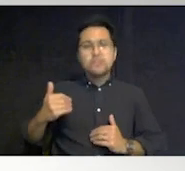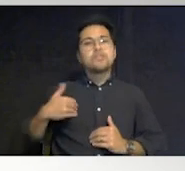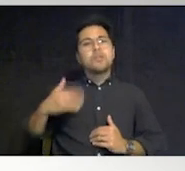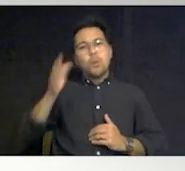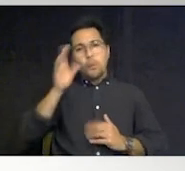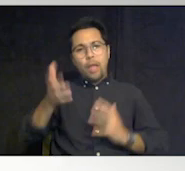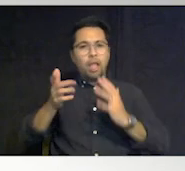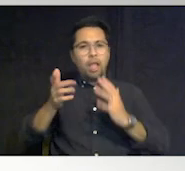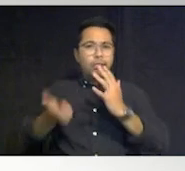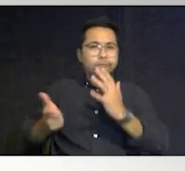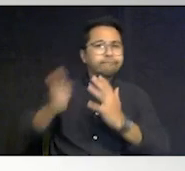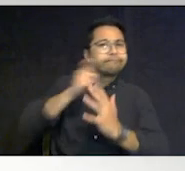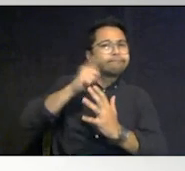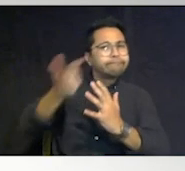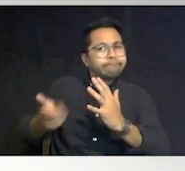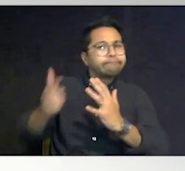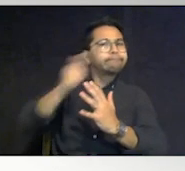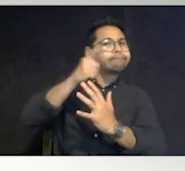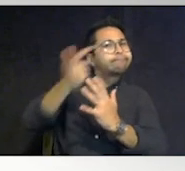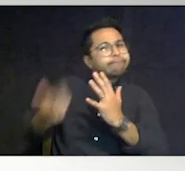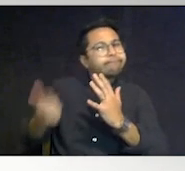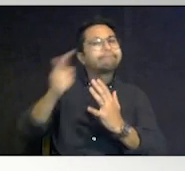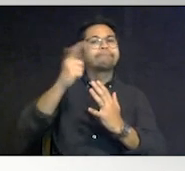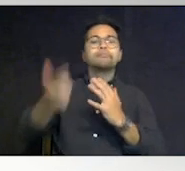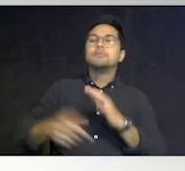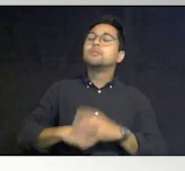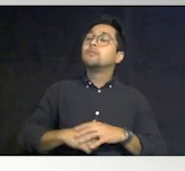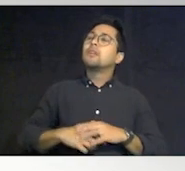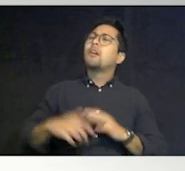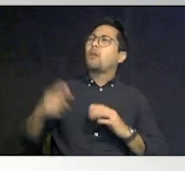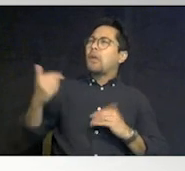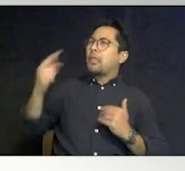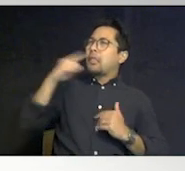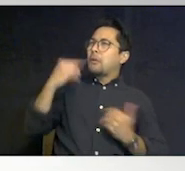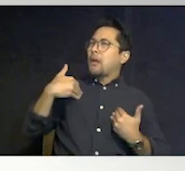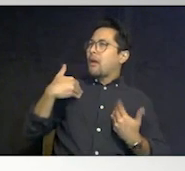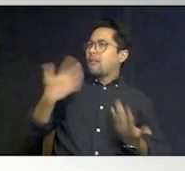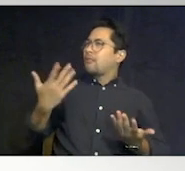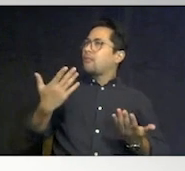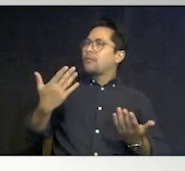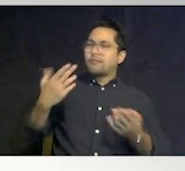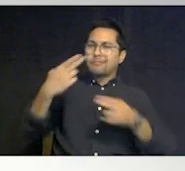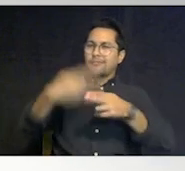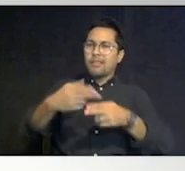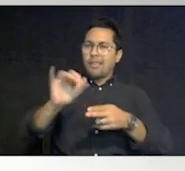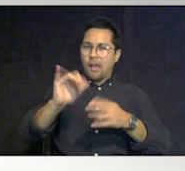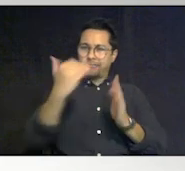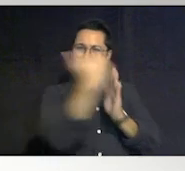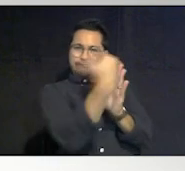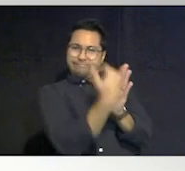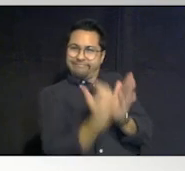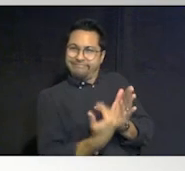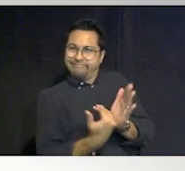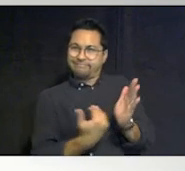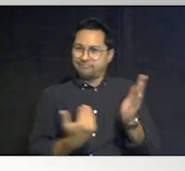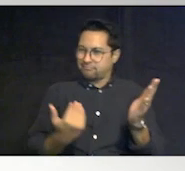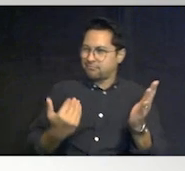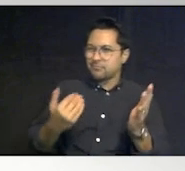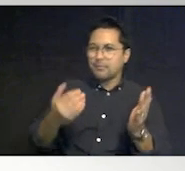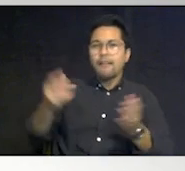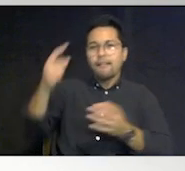that we keep the impartiality there. So we have, I think, like what do we call that? Like a docket, just a list of